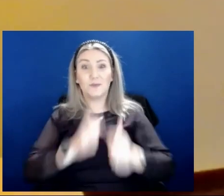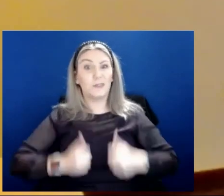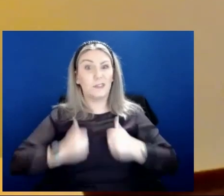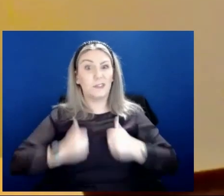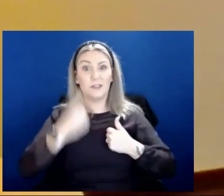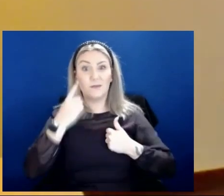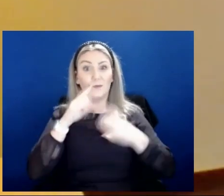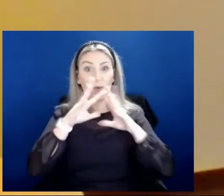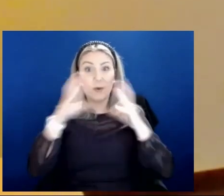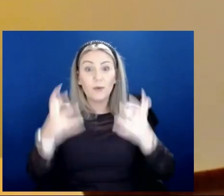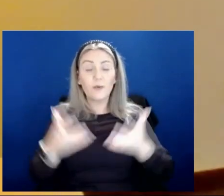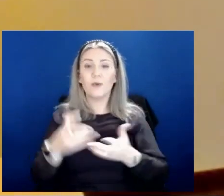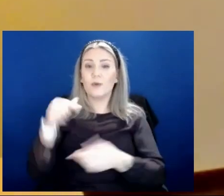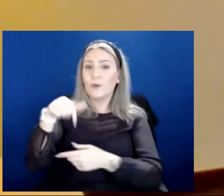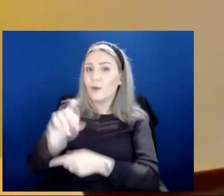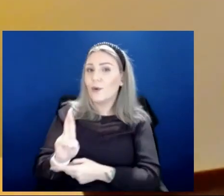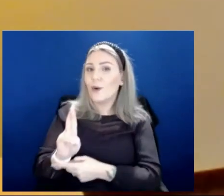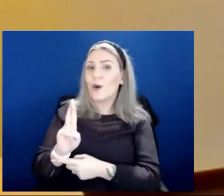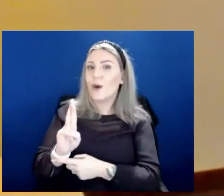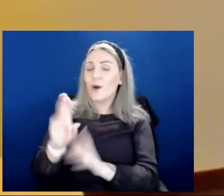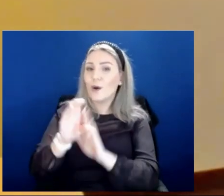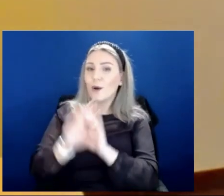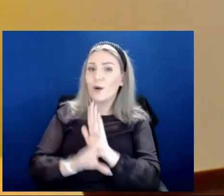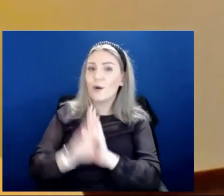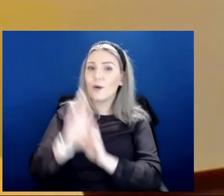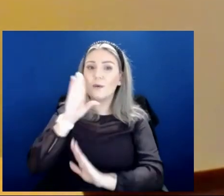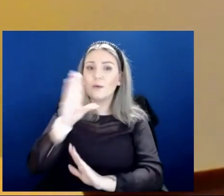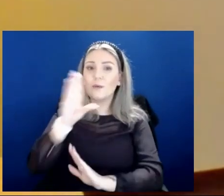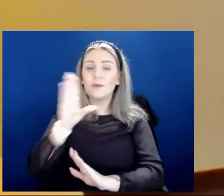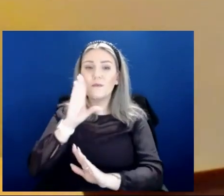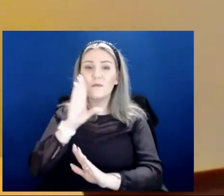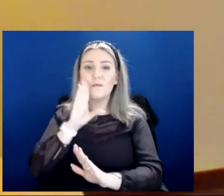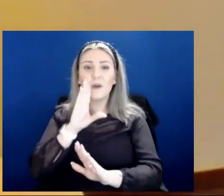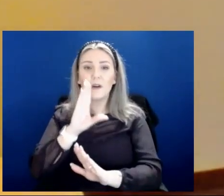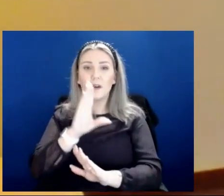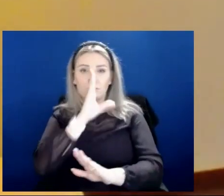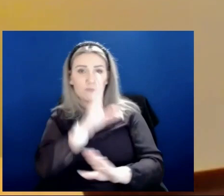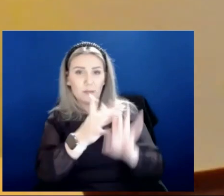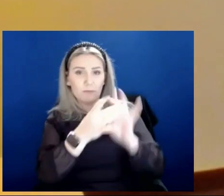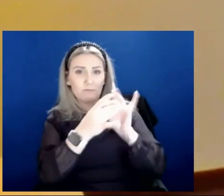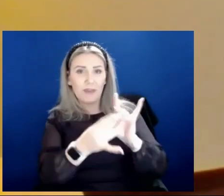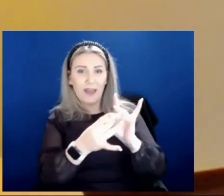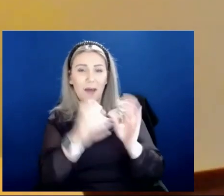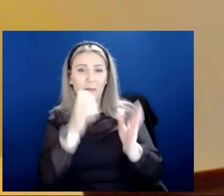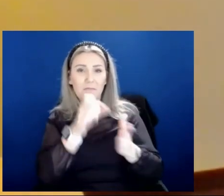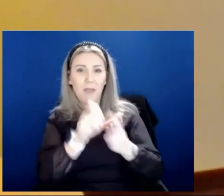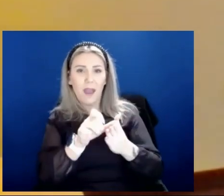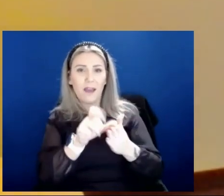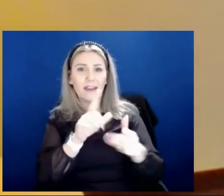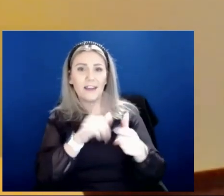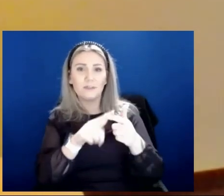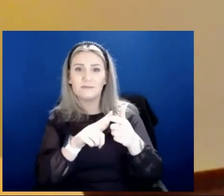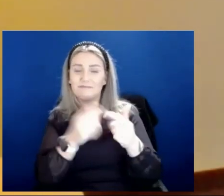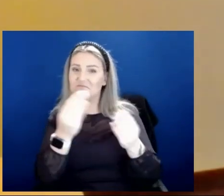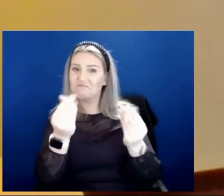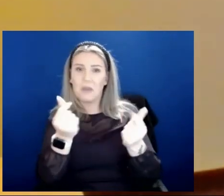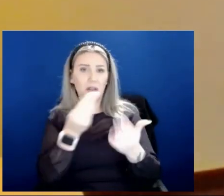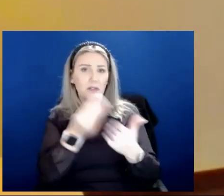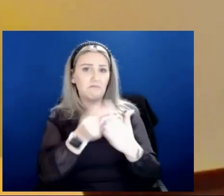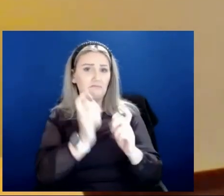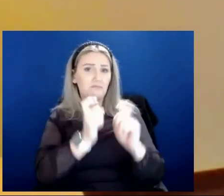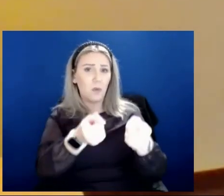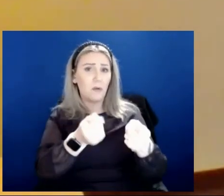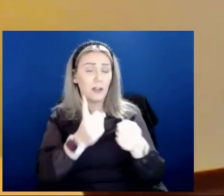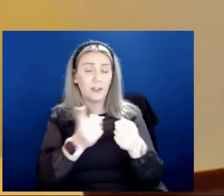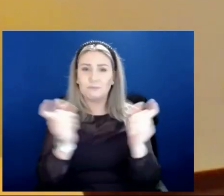So the QR code will take you to a page where you can make a monetary donation. Big or small,